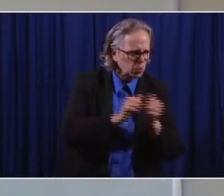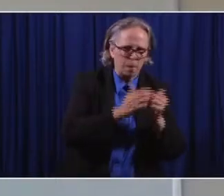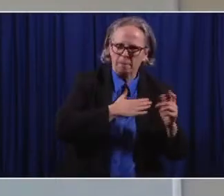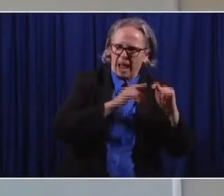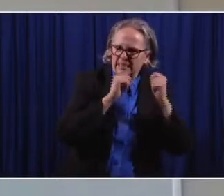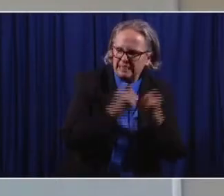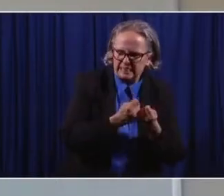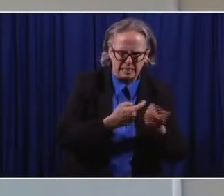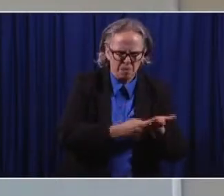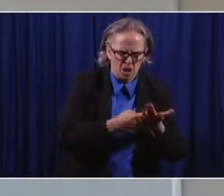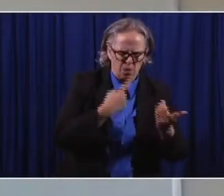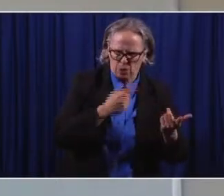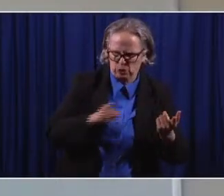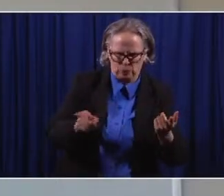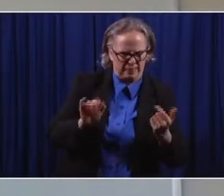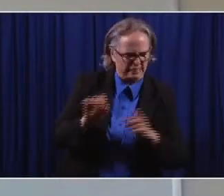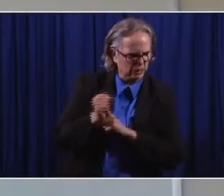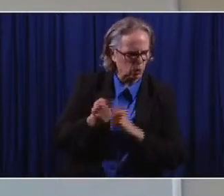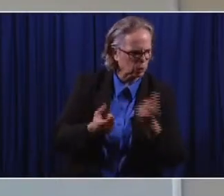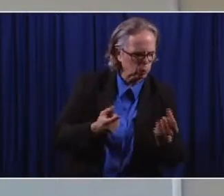the information together.